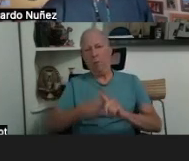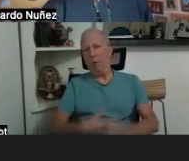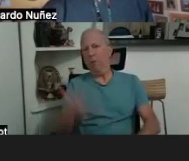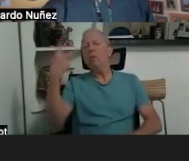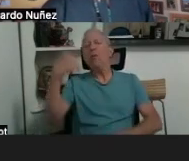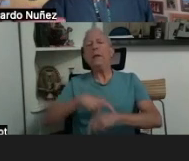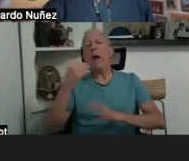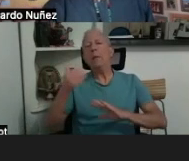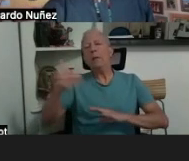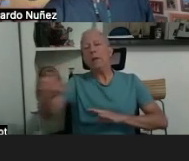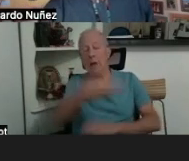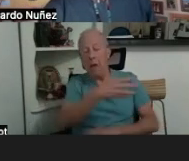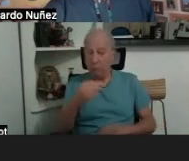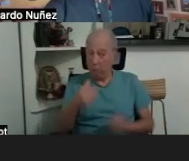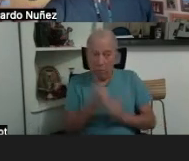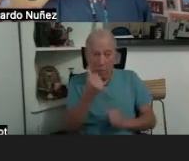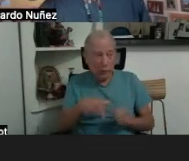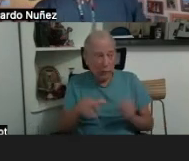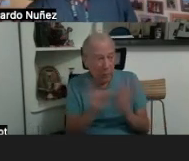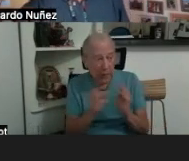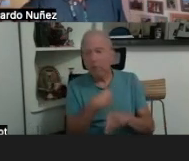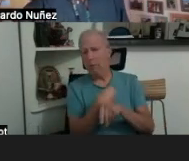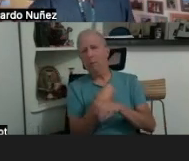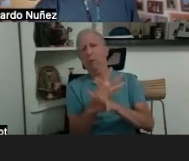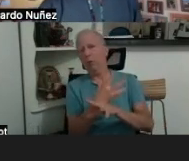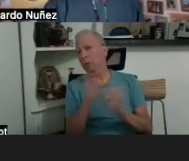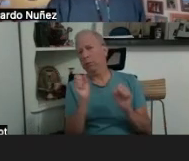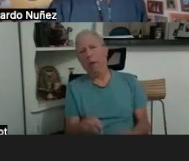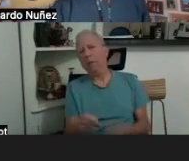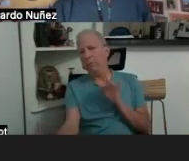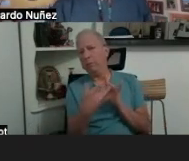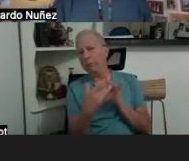the time virtually. So you can join us from wherever you are.